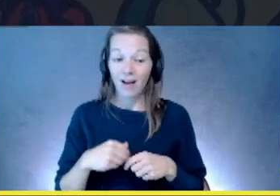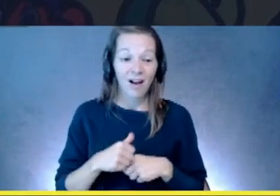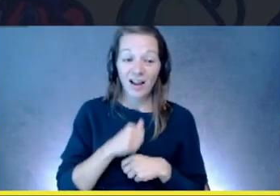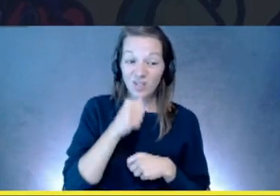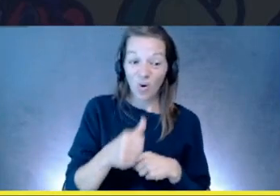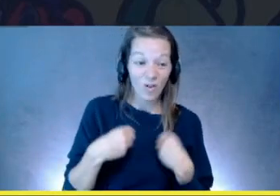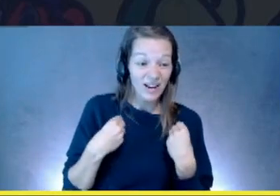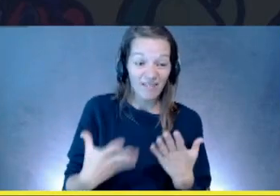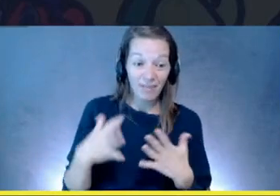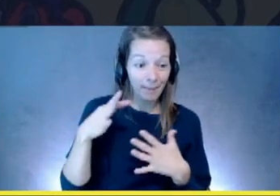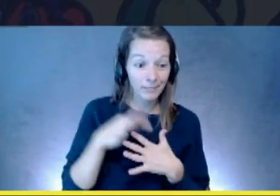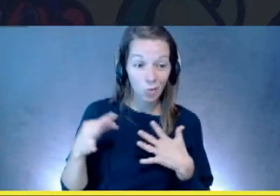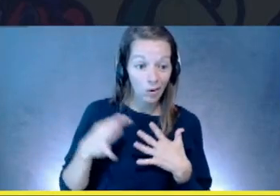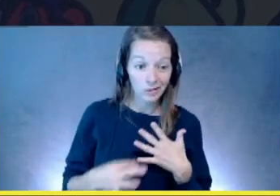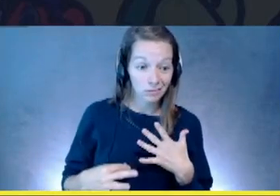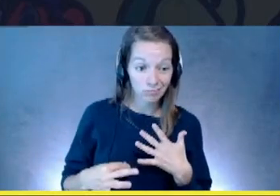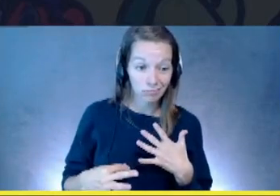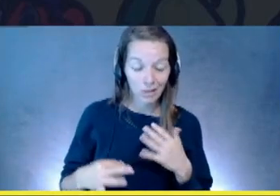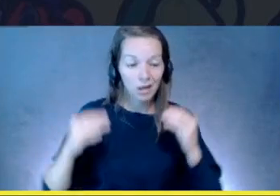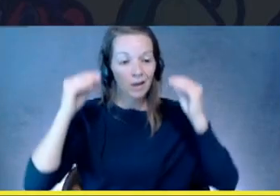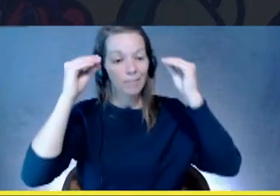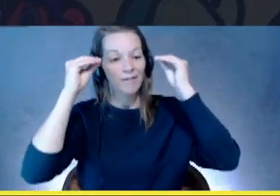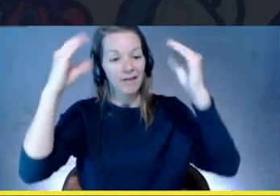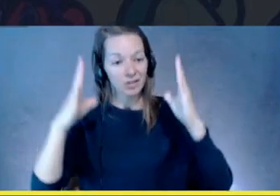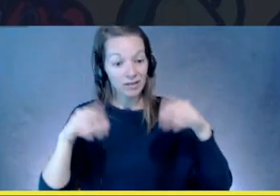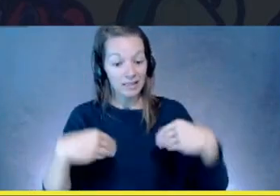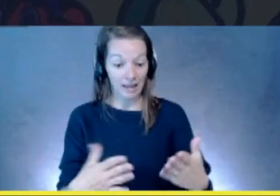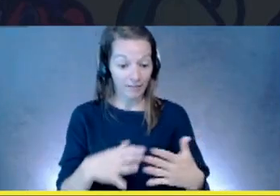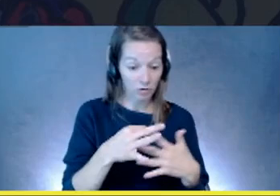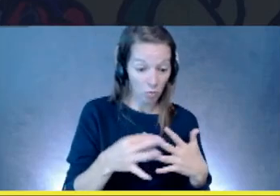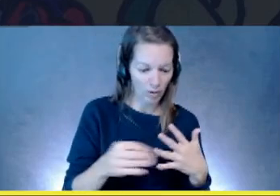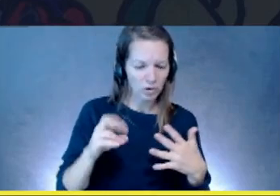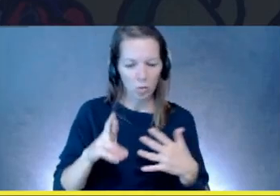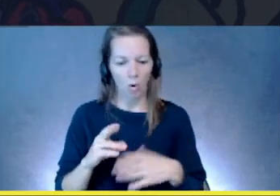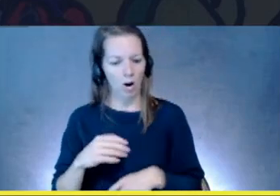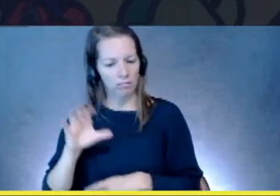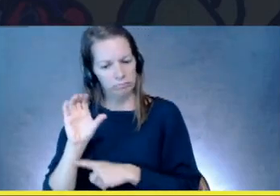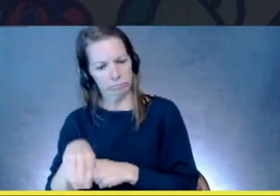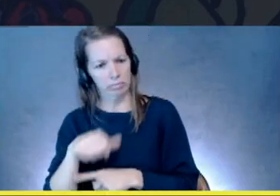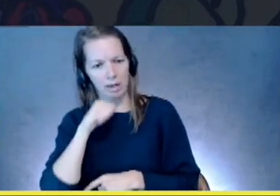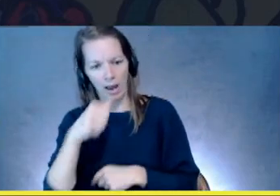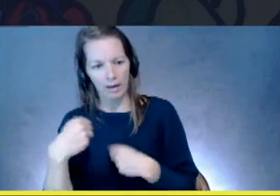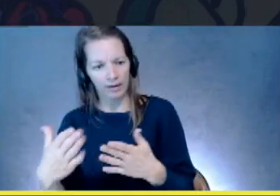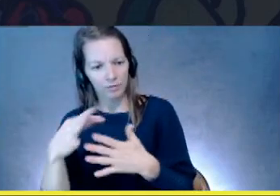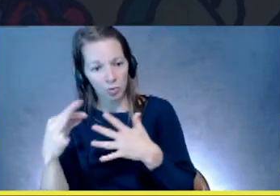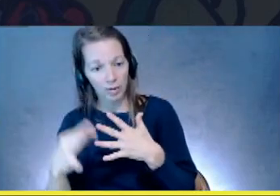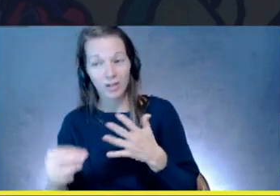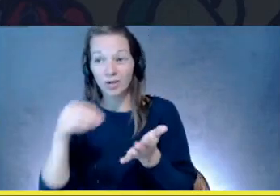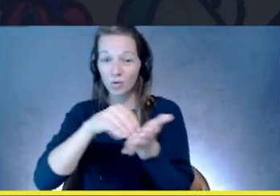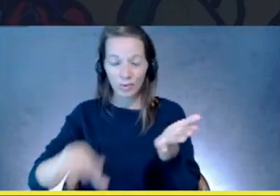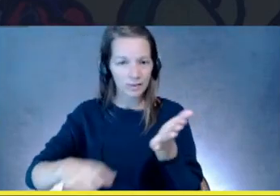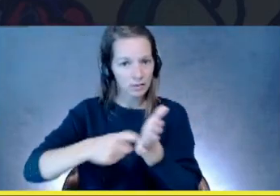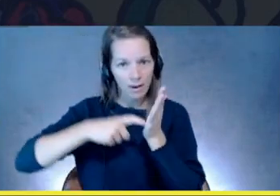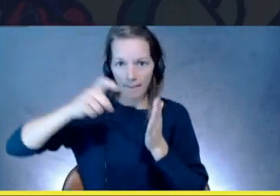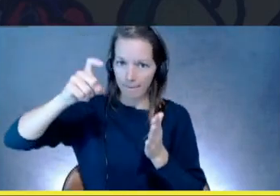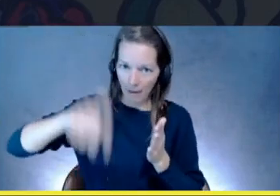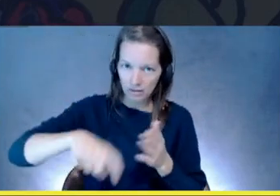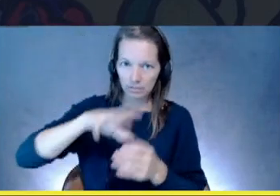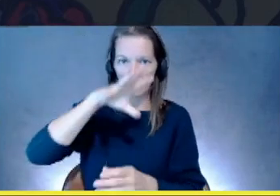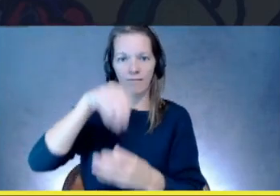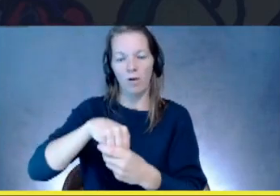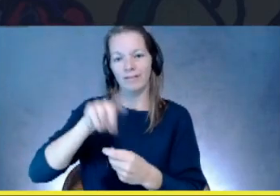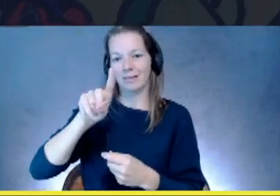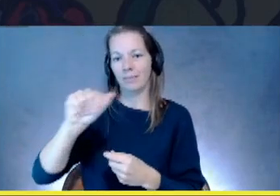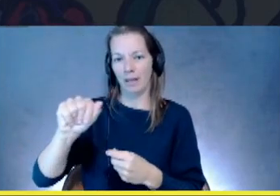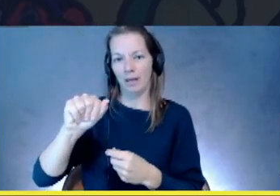Because professors can give a choice or not give a choice. So, my students have to be involved with a disability-related agency sometime